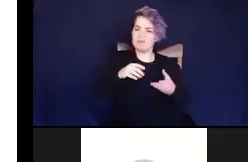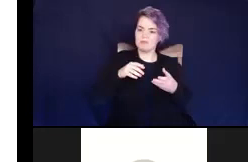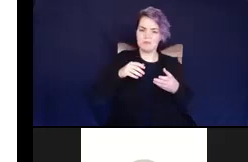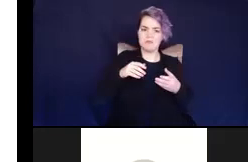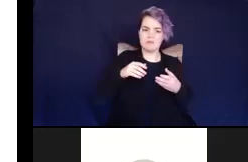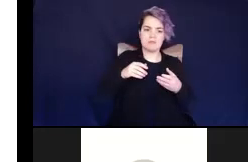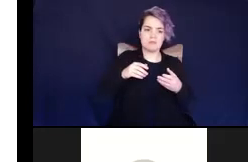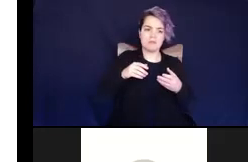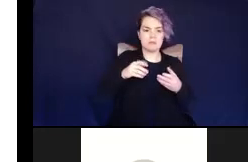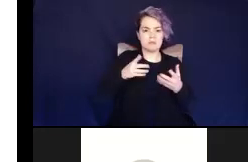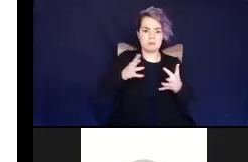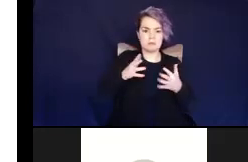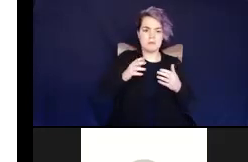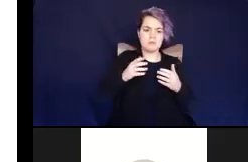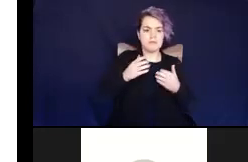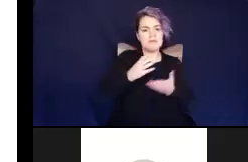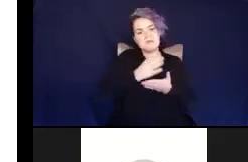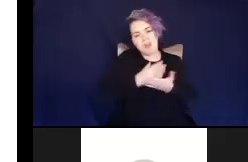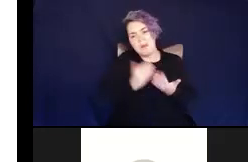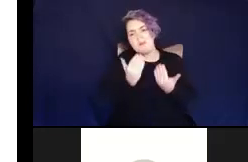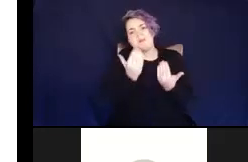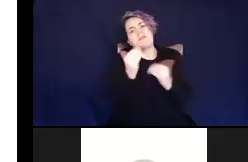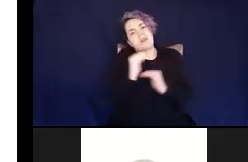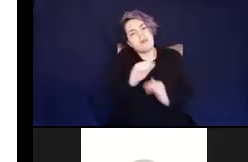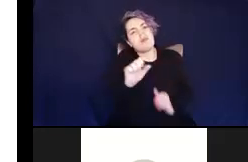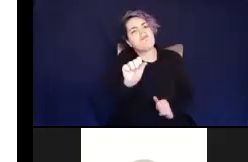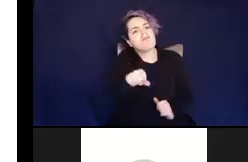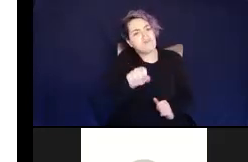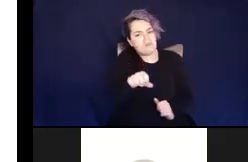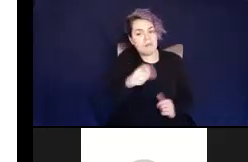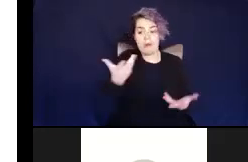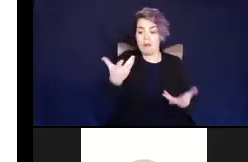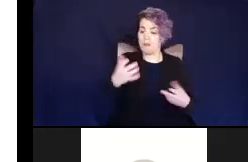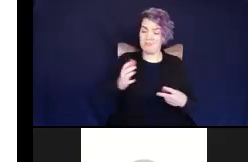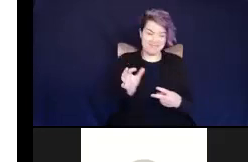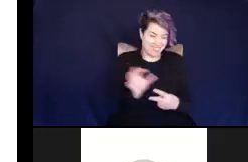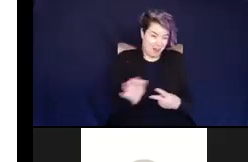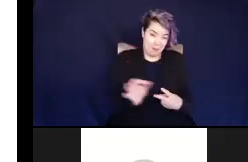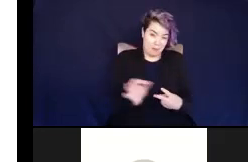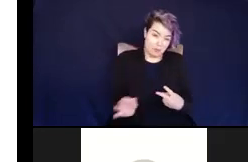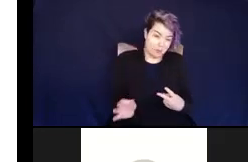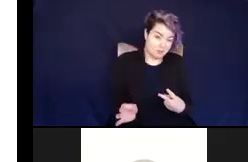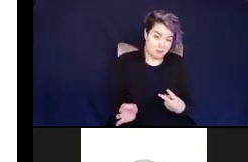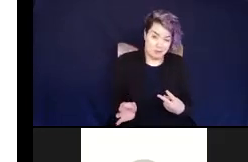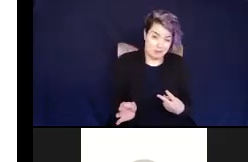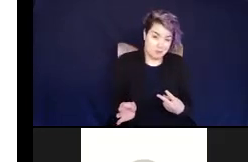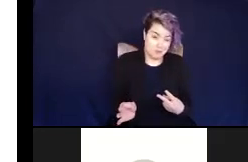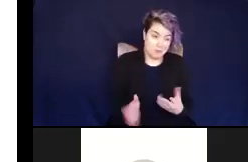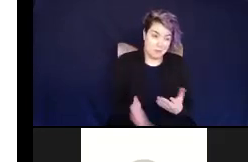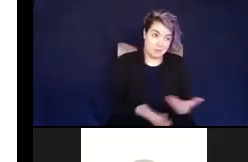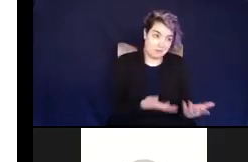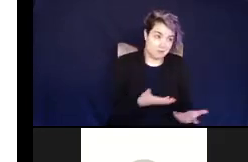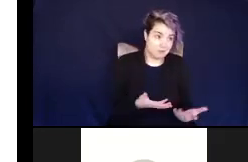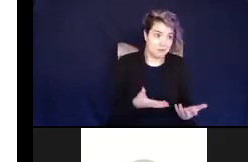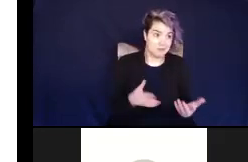too in many of these places, but that's an option at least until it gets really cold in some